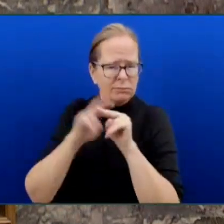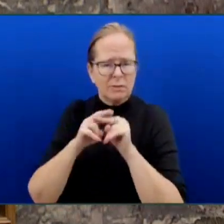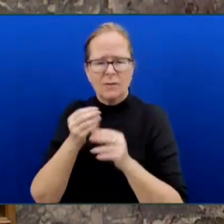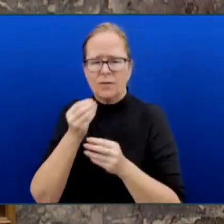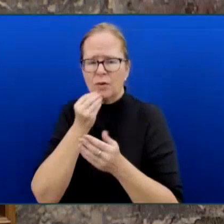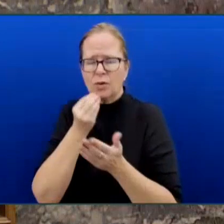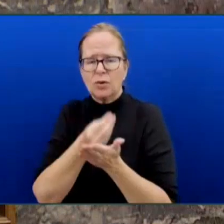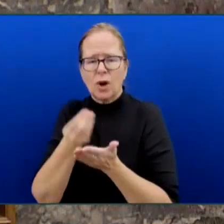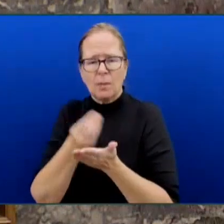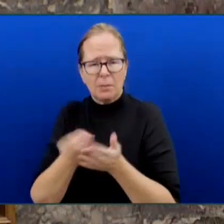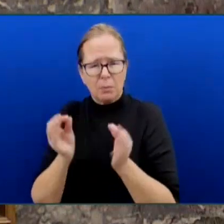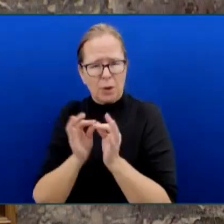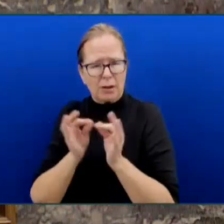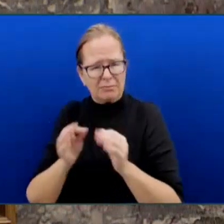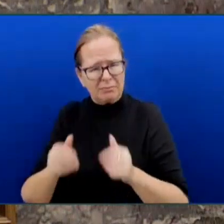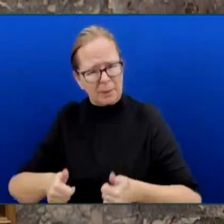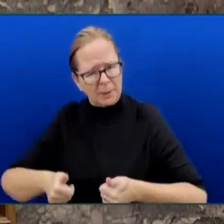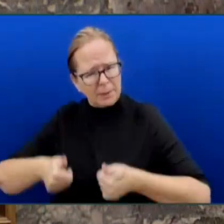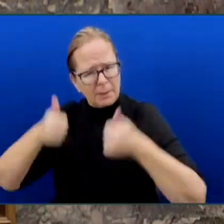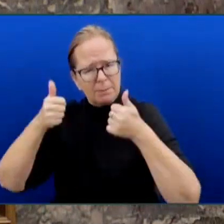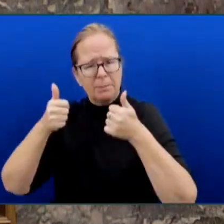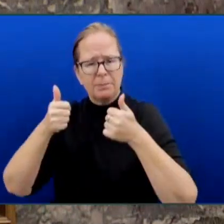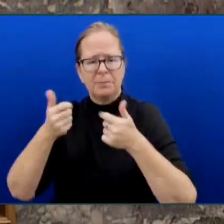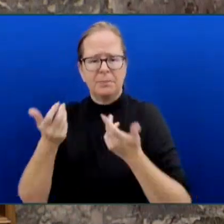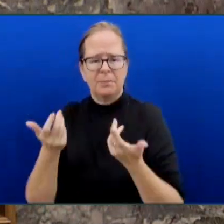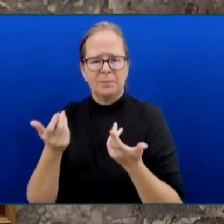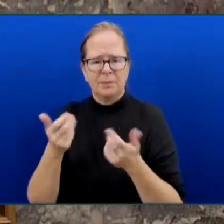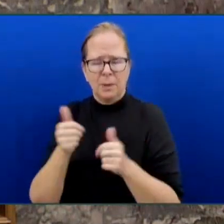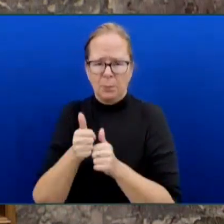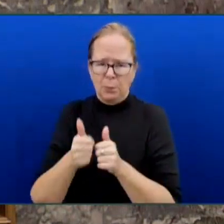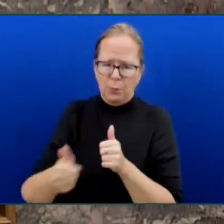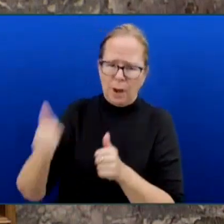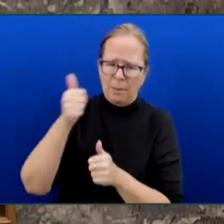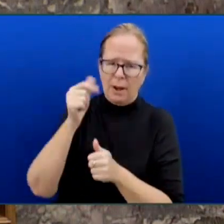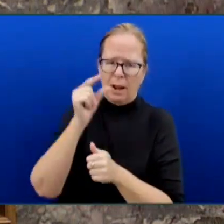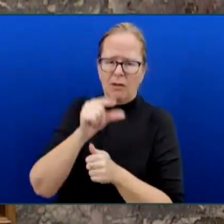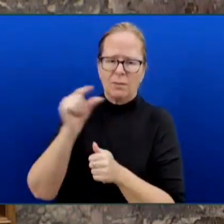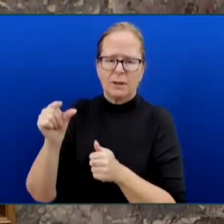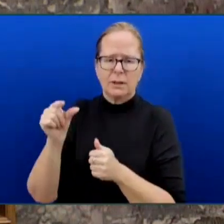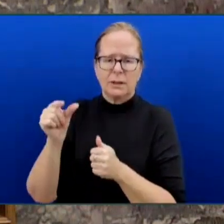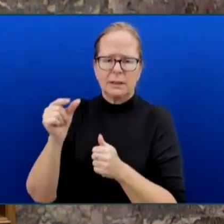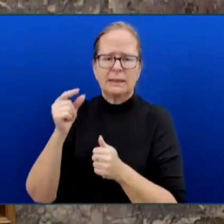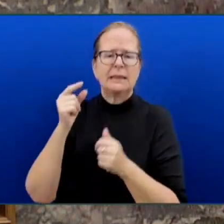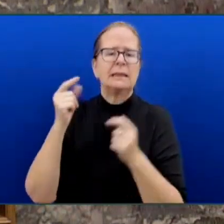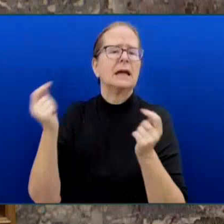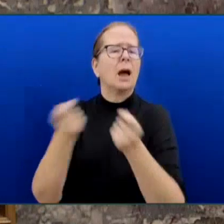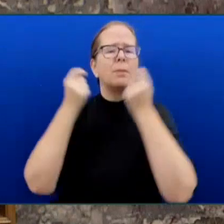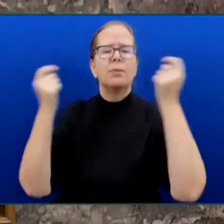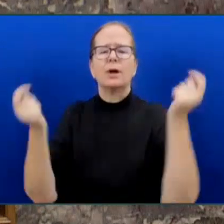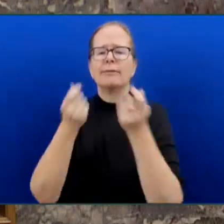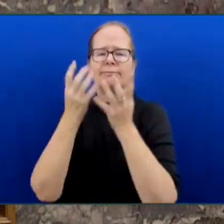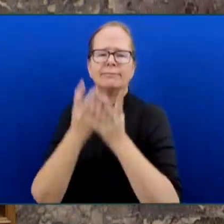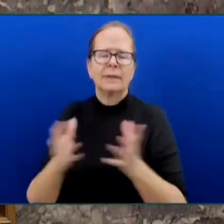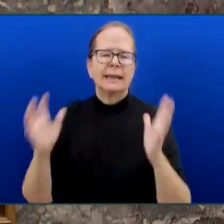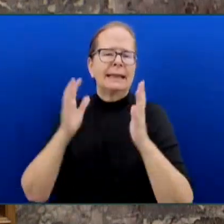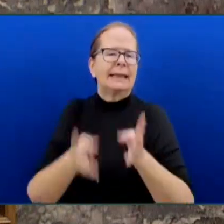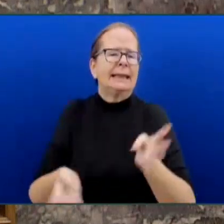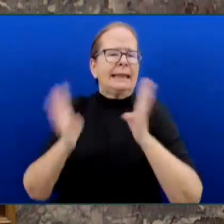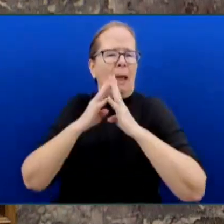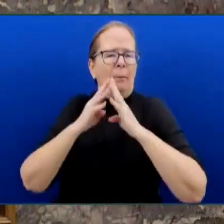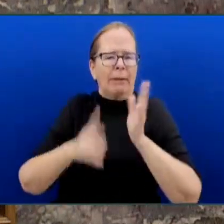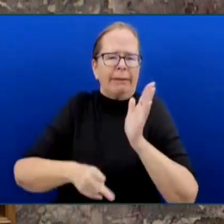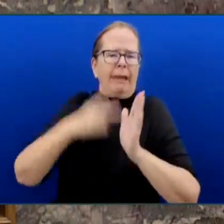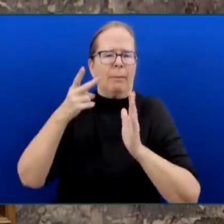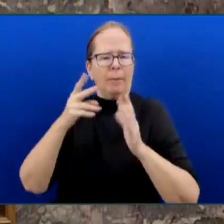premier and government that celebrate the fact that they've more than doubled the carbon tax and are planning to triple it over the next 6 years.